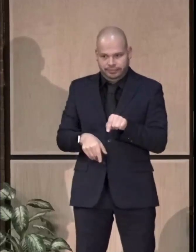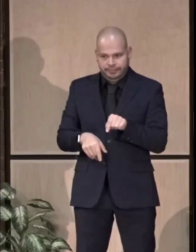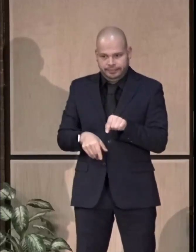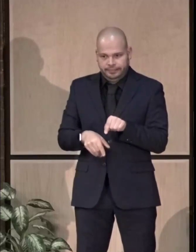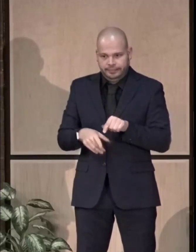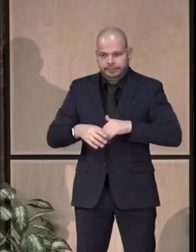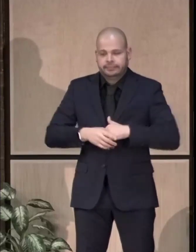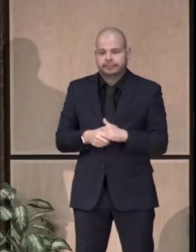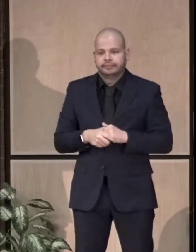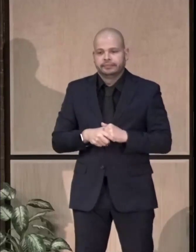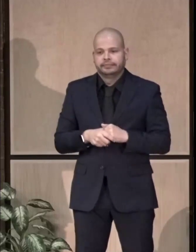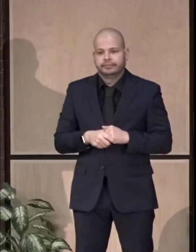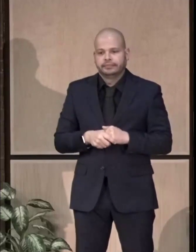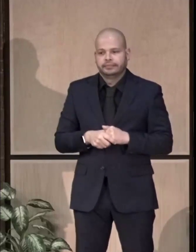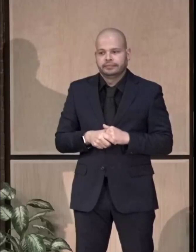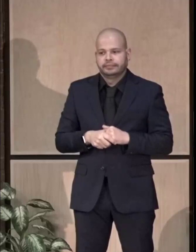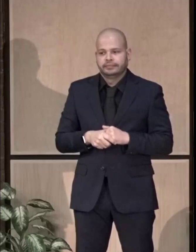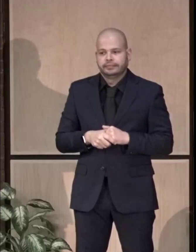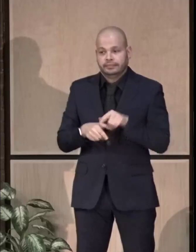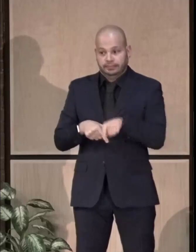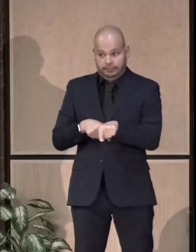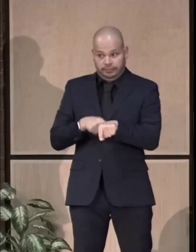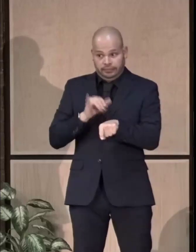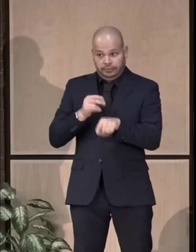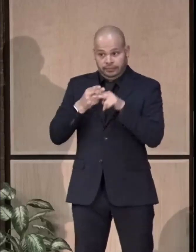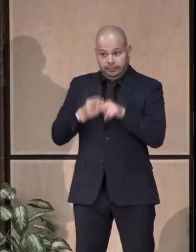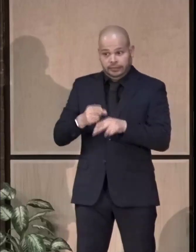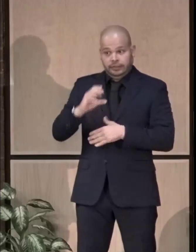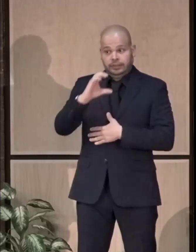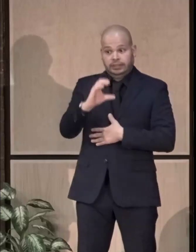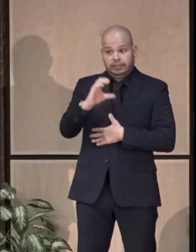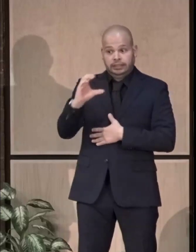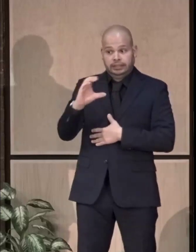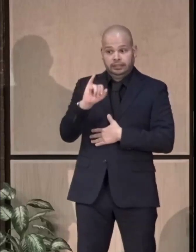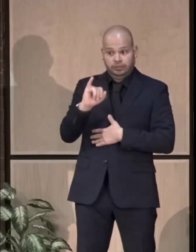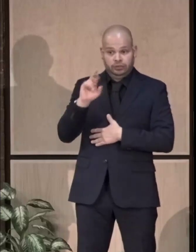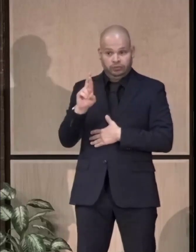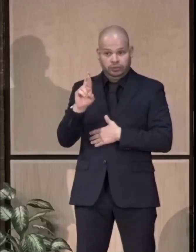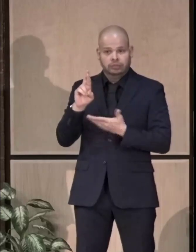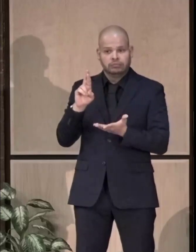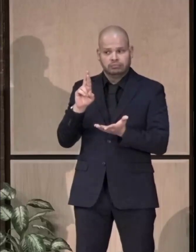Are you familiar with this document? It's a CCIR. What is a CCIR?